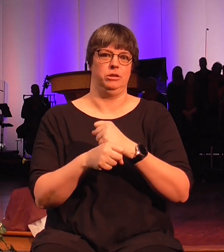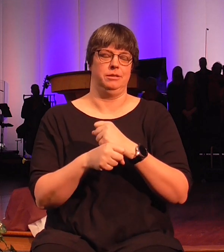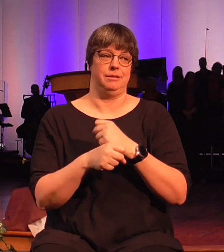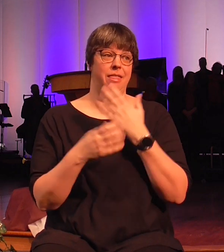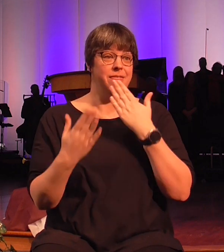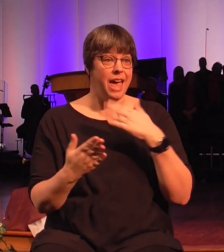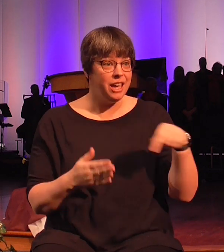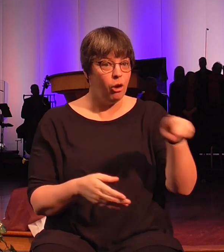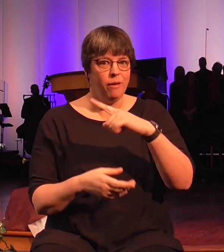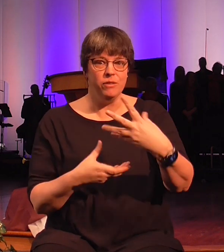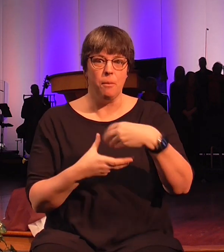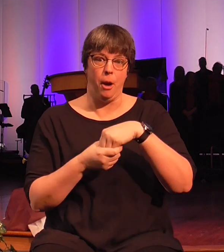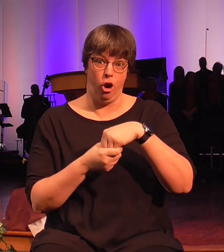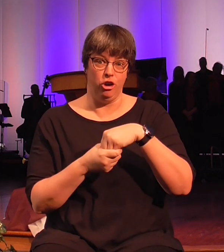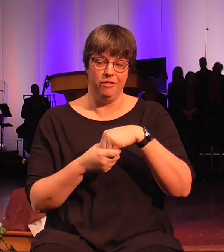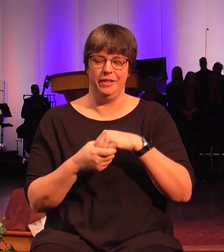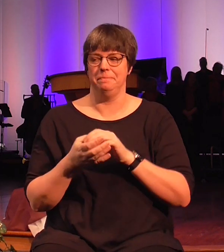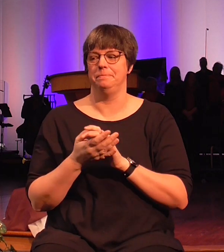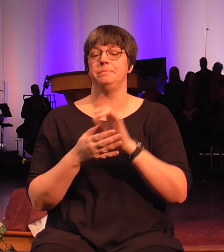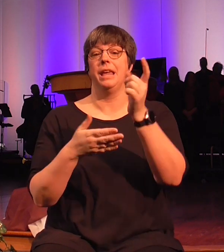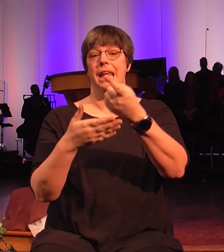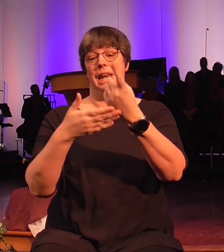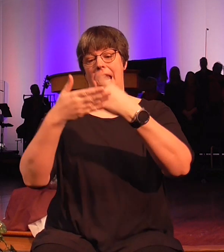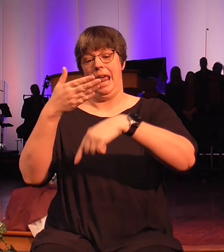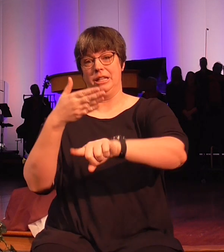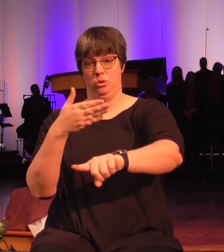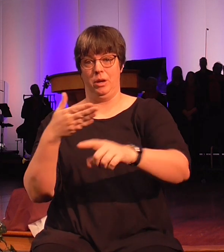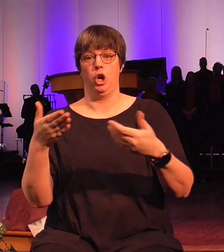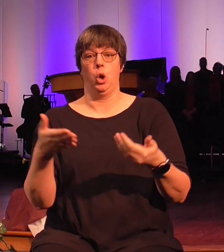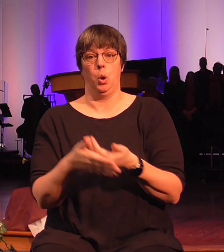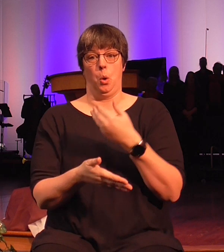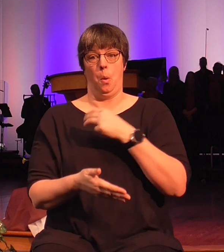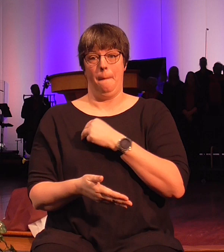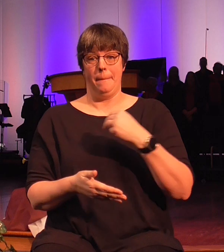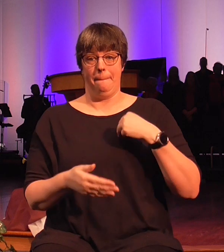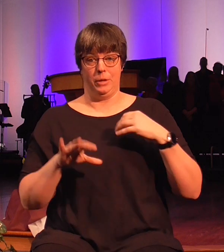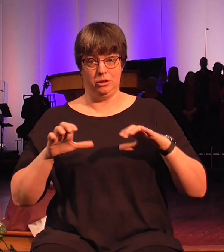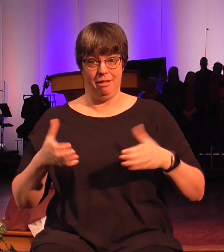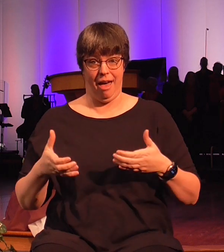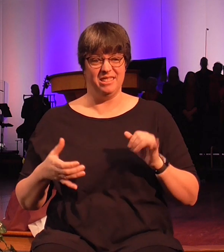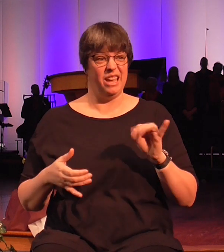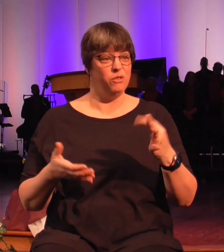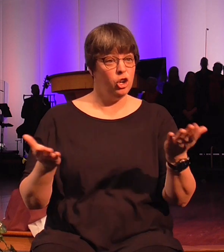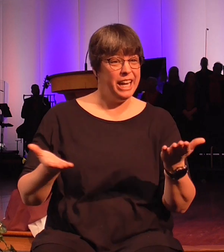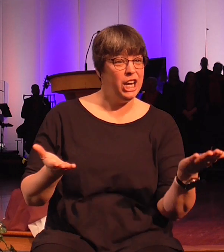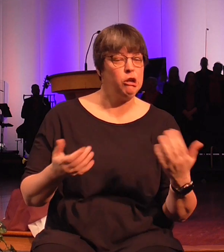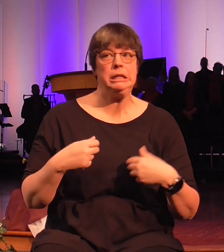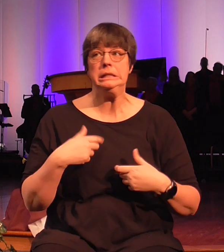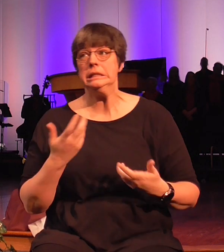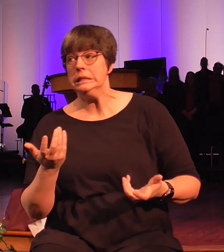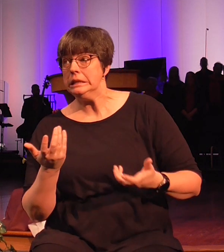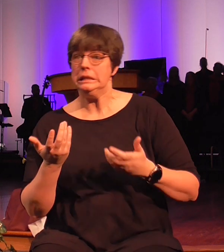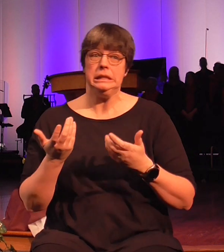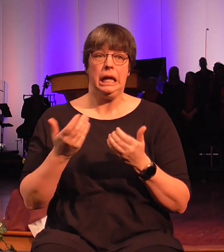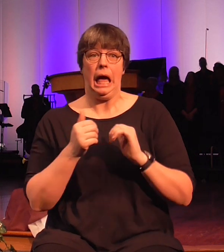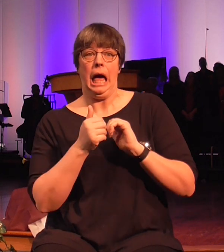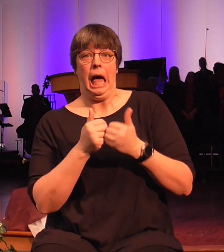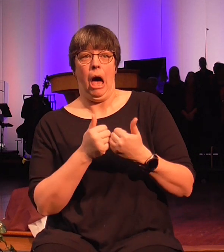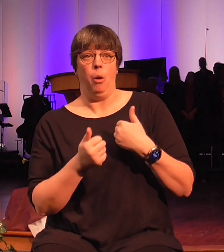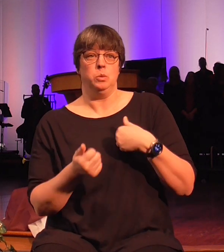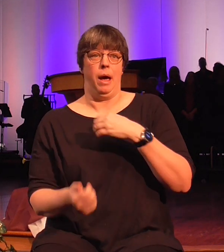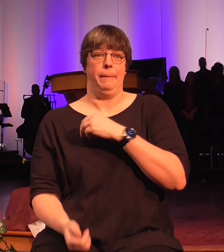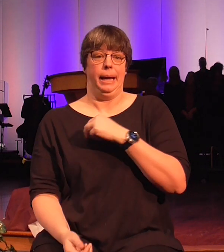that. And next week, we're going to have a new members class. If you're here and you're wondering, how do I get to be a member of this crazy